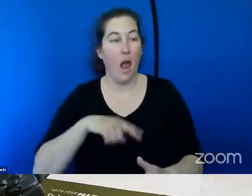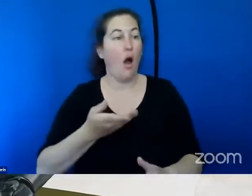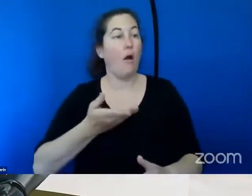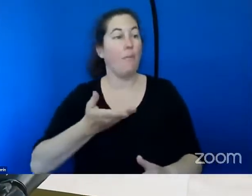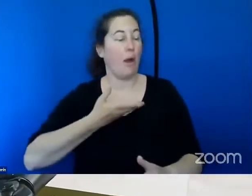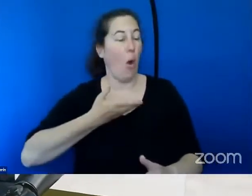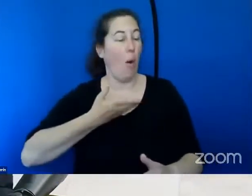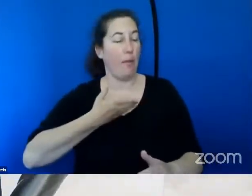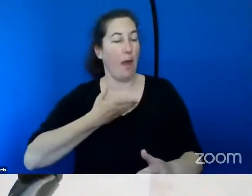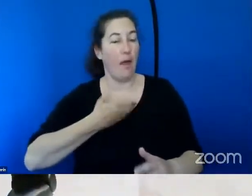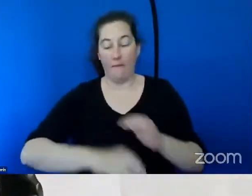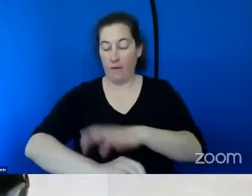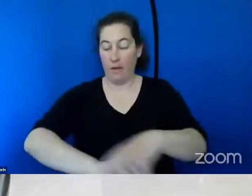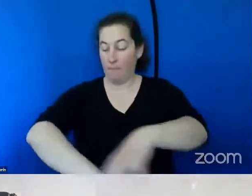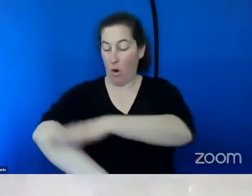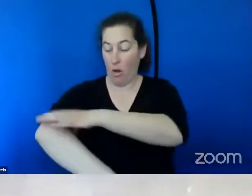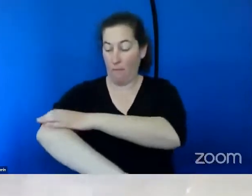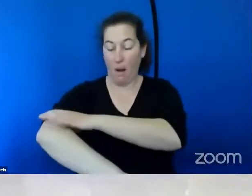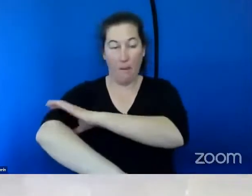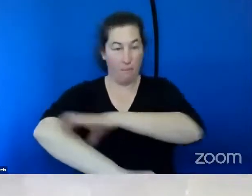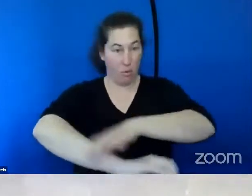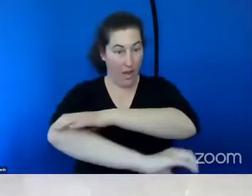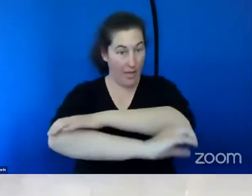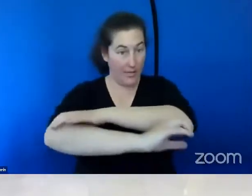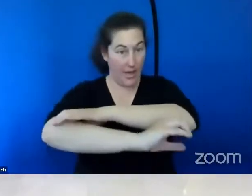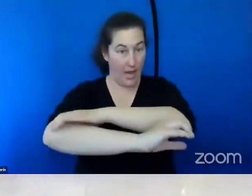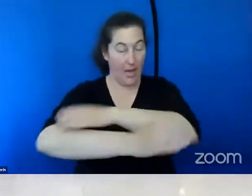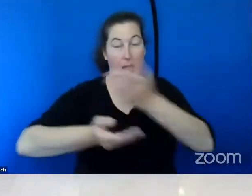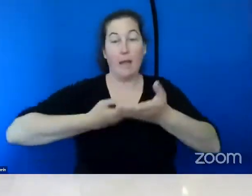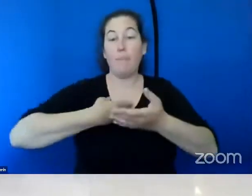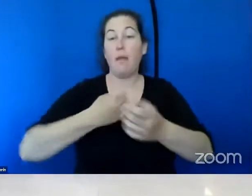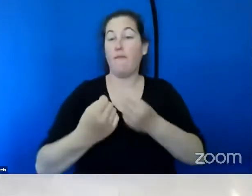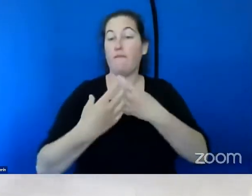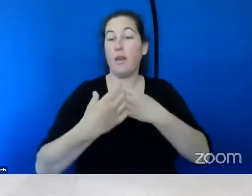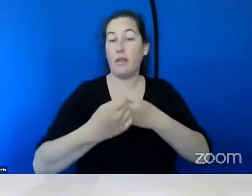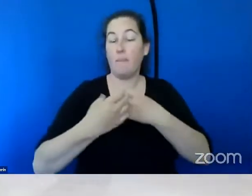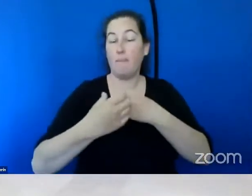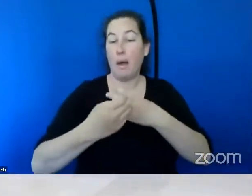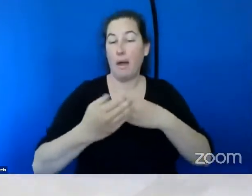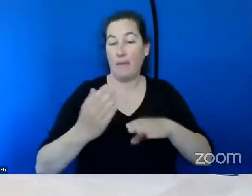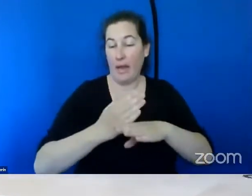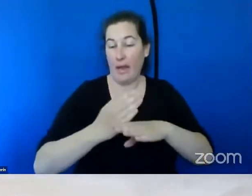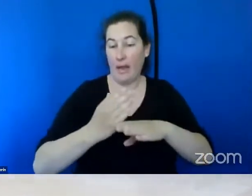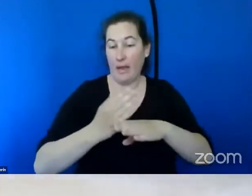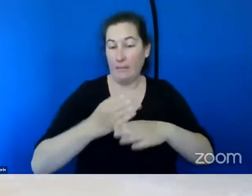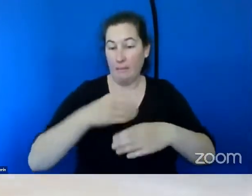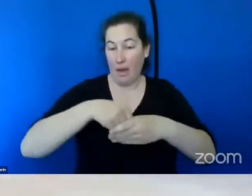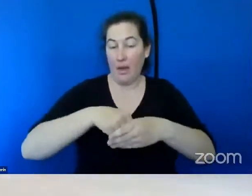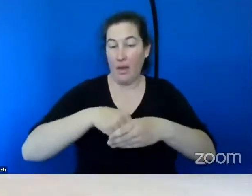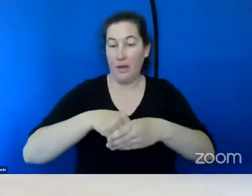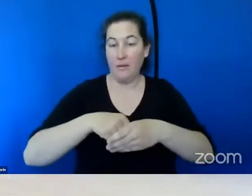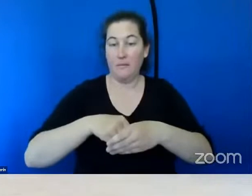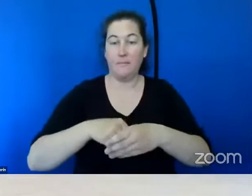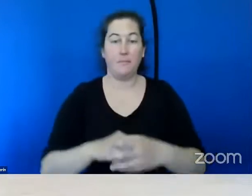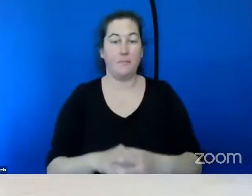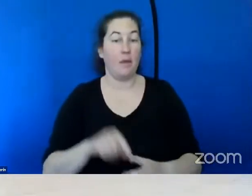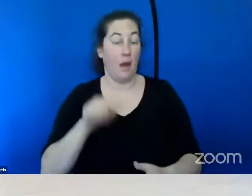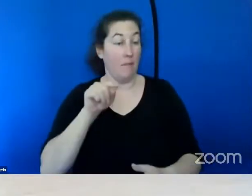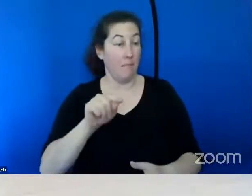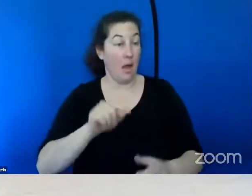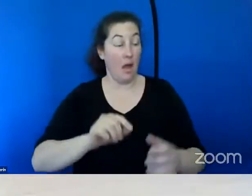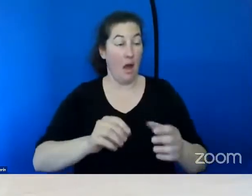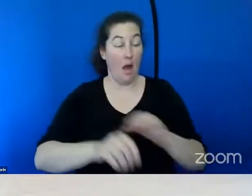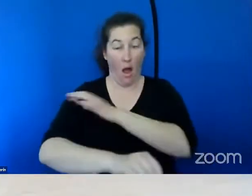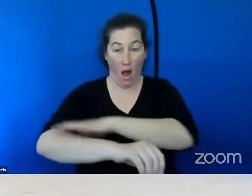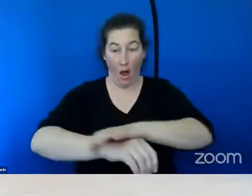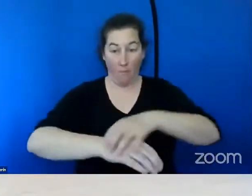clock, 1:25, 1:26 and counting. This is what we call is the computer USB.